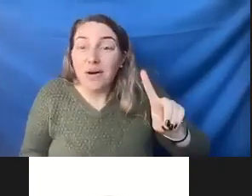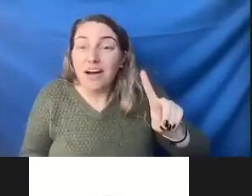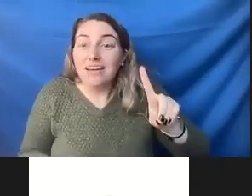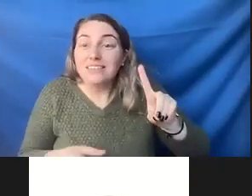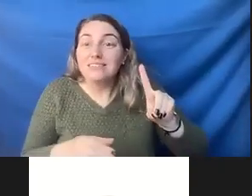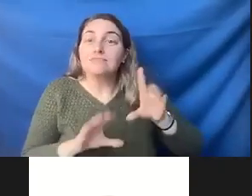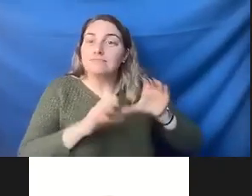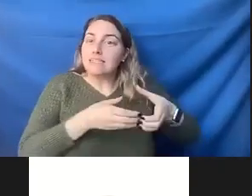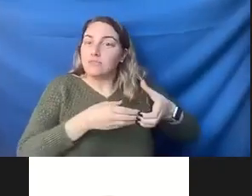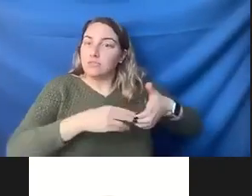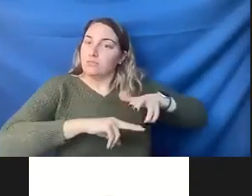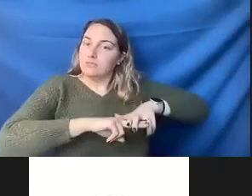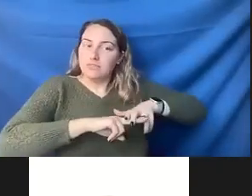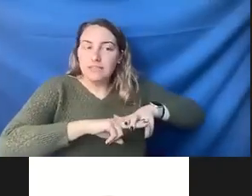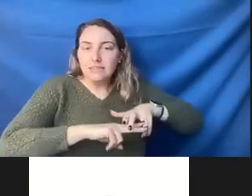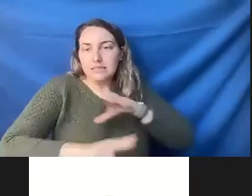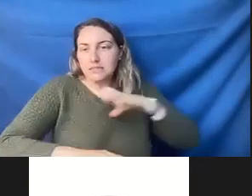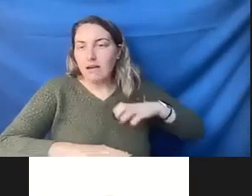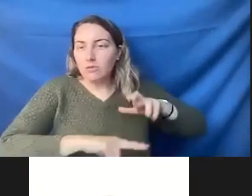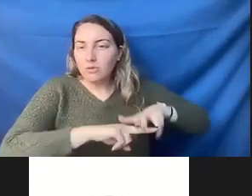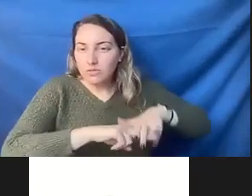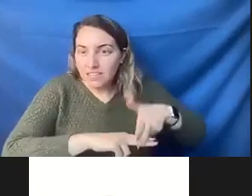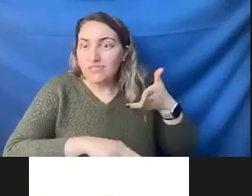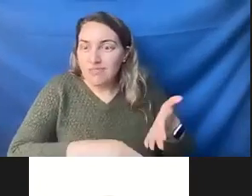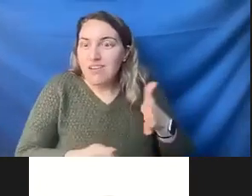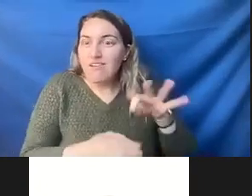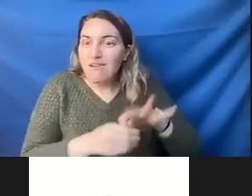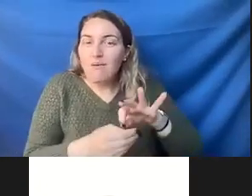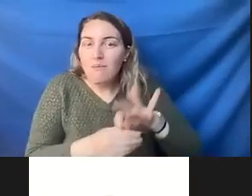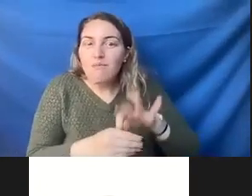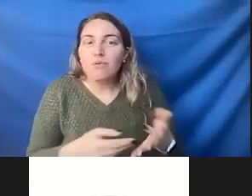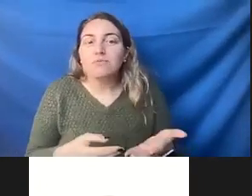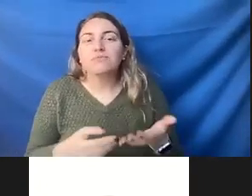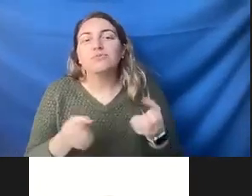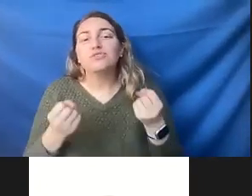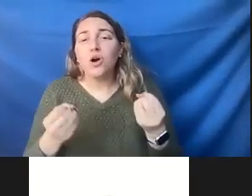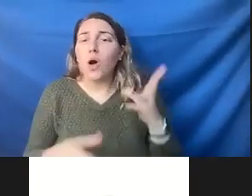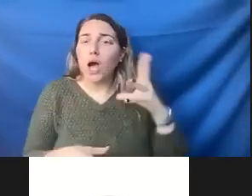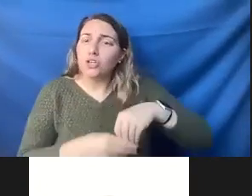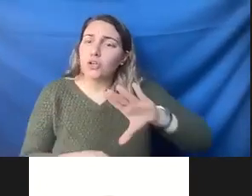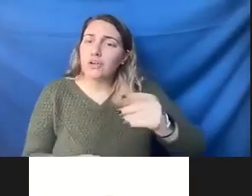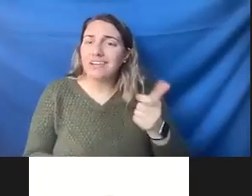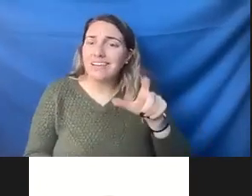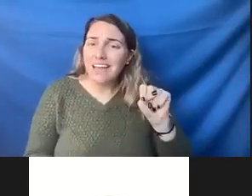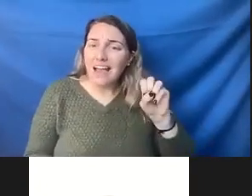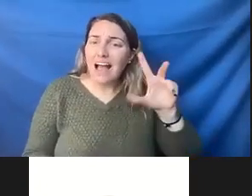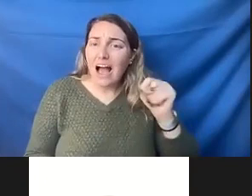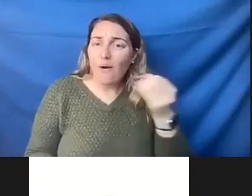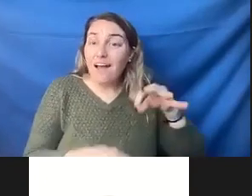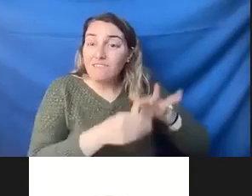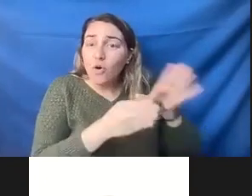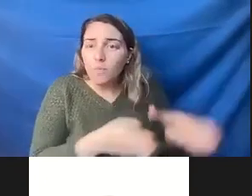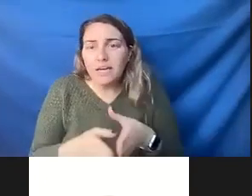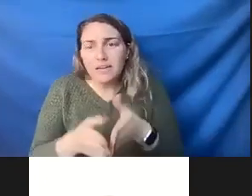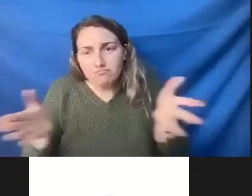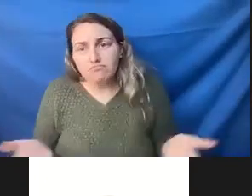encouraging folks to include ranked choice voting outreach as part of your Get Out the Vote plan, to make sure that voters know to turn out in the first place, and they know